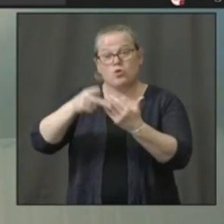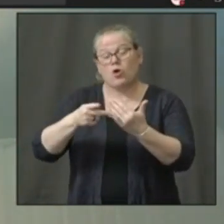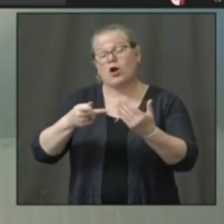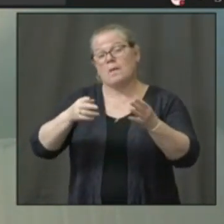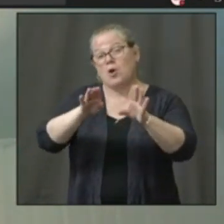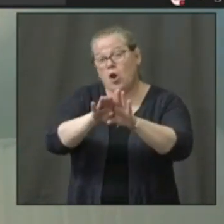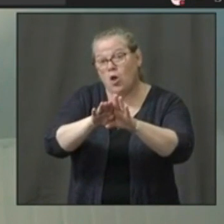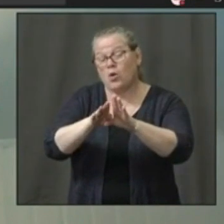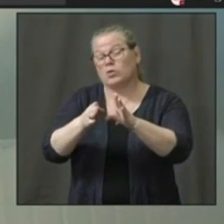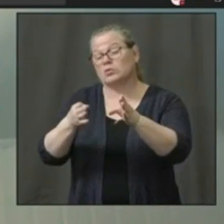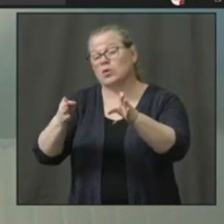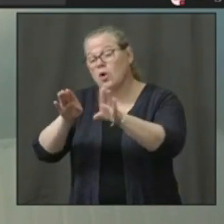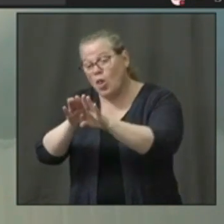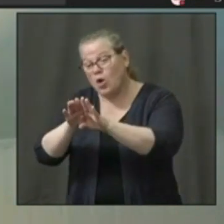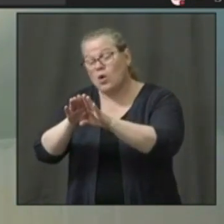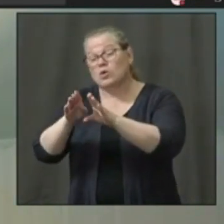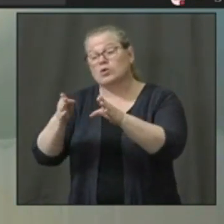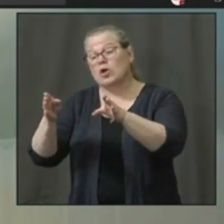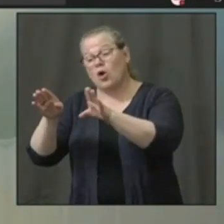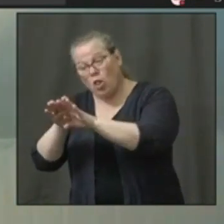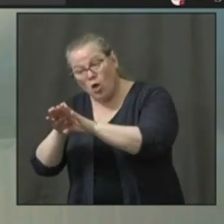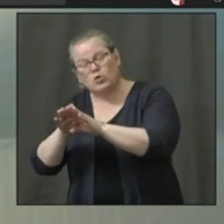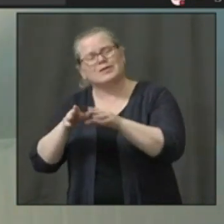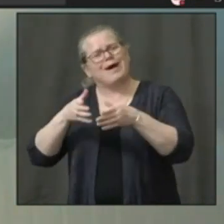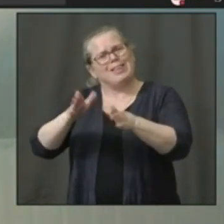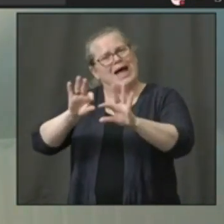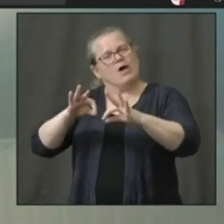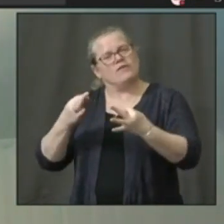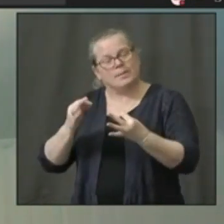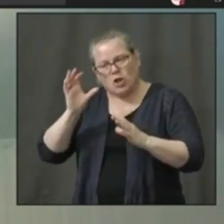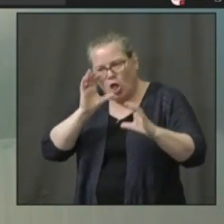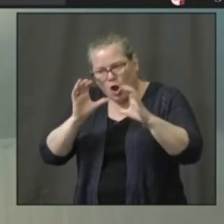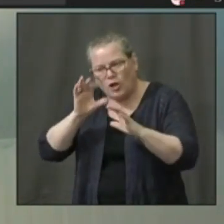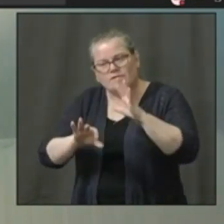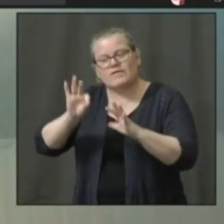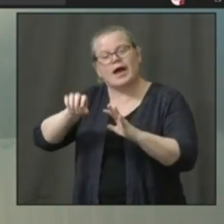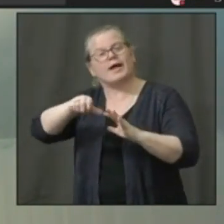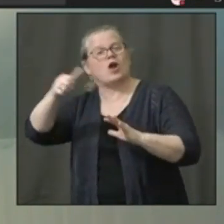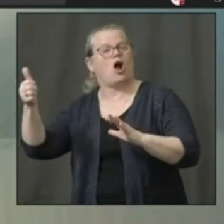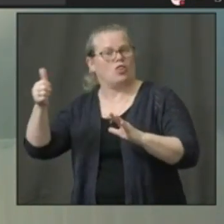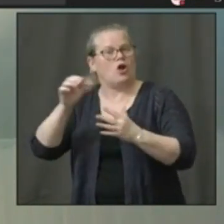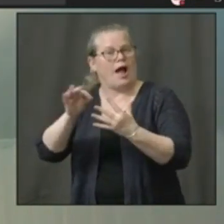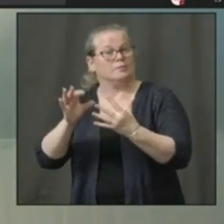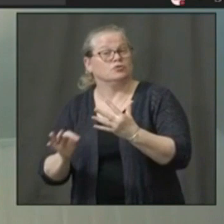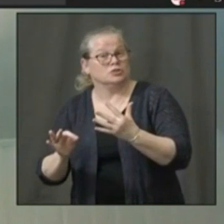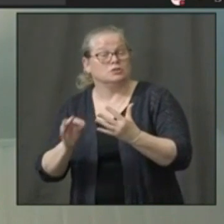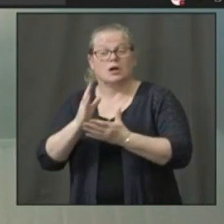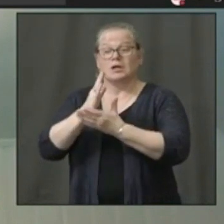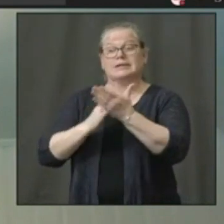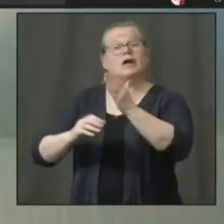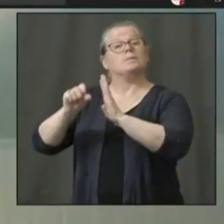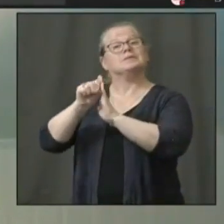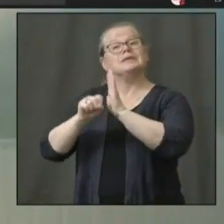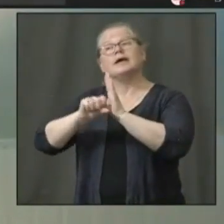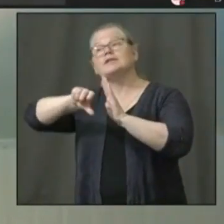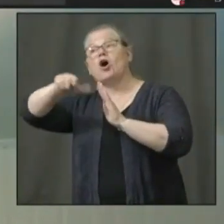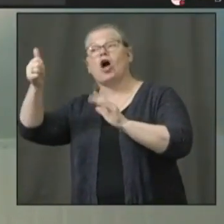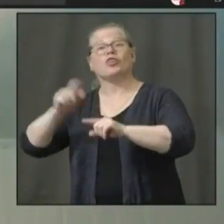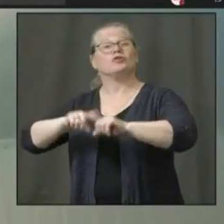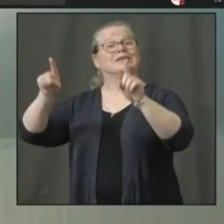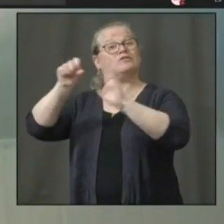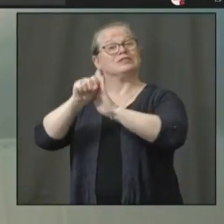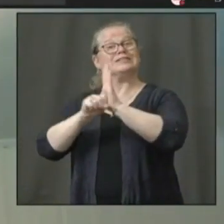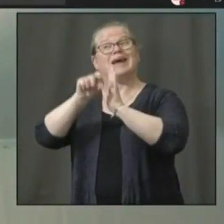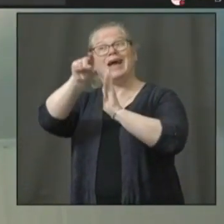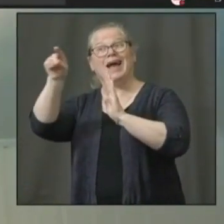other options. Some states closed all at once, leaving the workforce, especially the healthcare workforce,